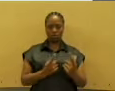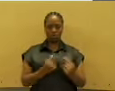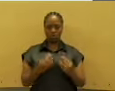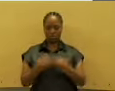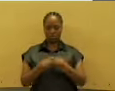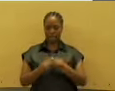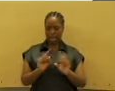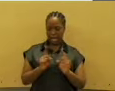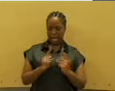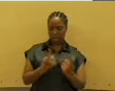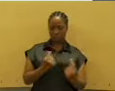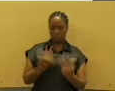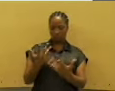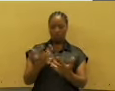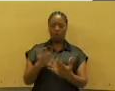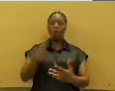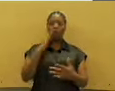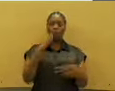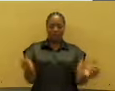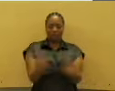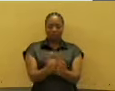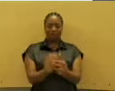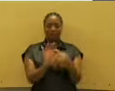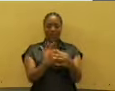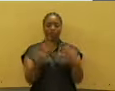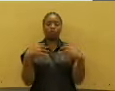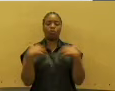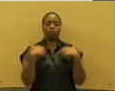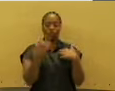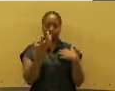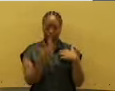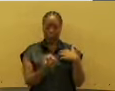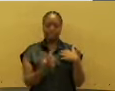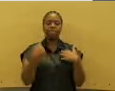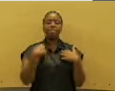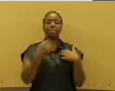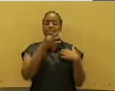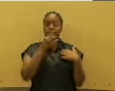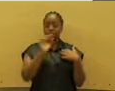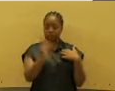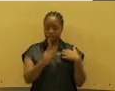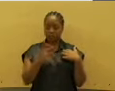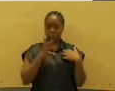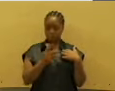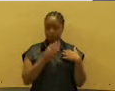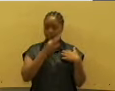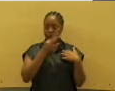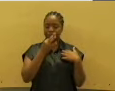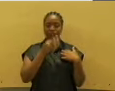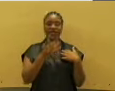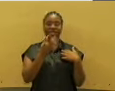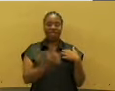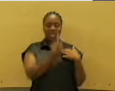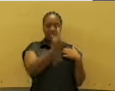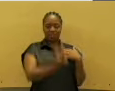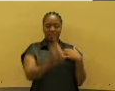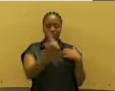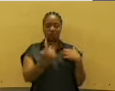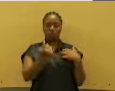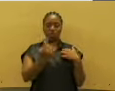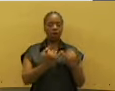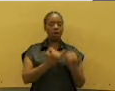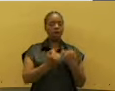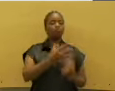sexual practices and relationships is of crucial concern. So what I was trying to say is sexual justice, as much as it's an individual effort, it's